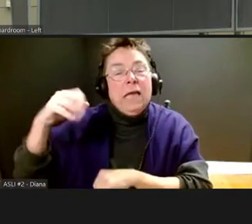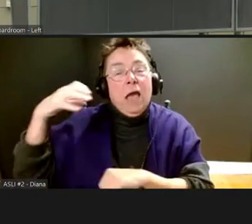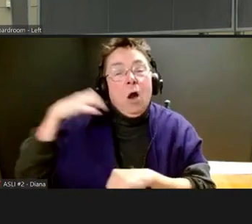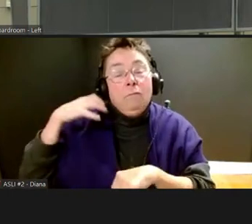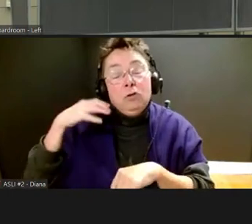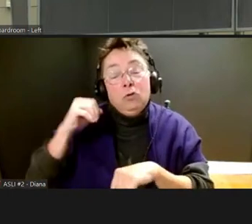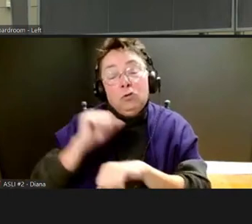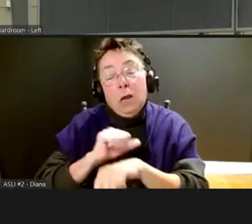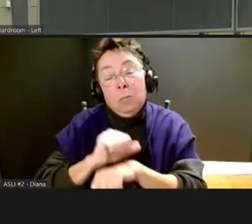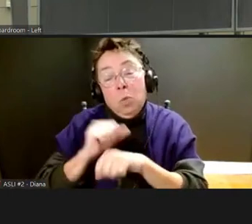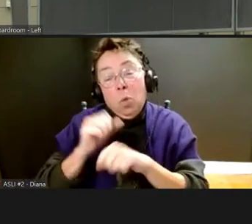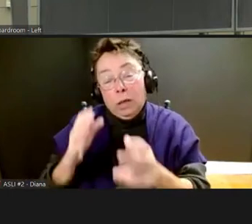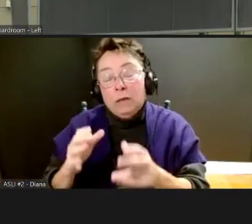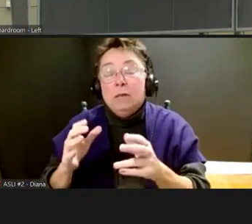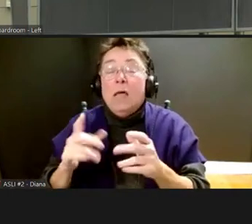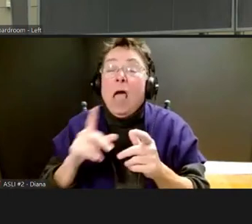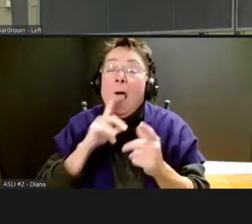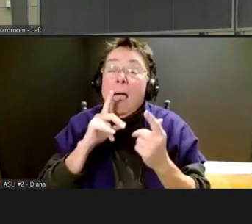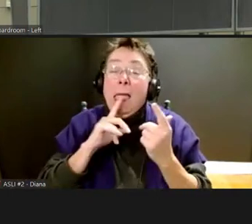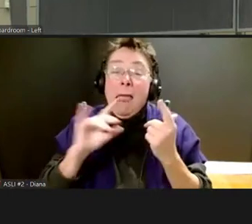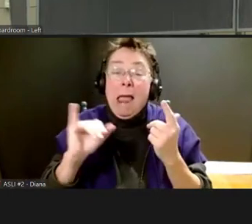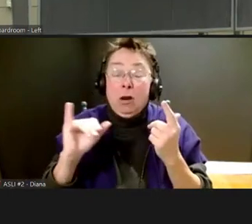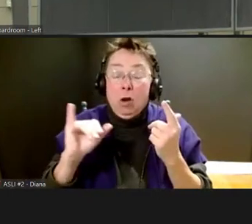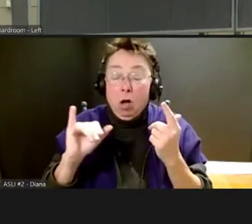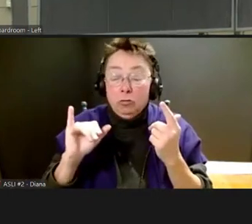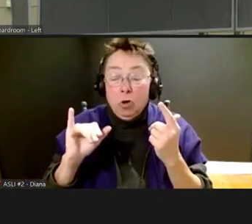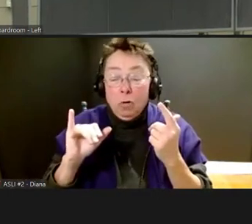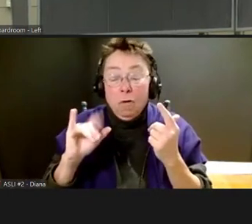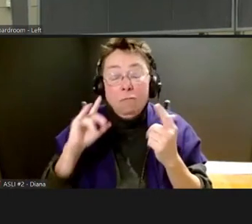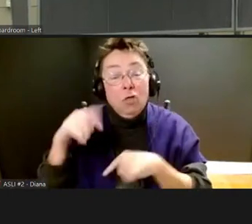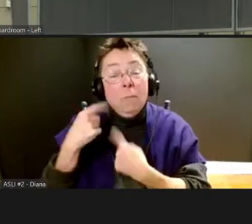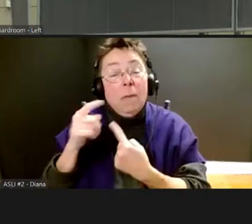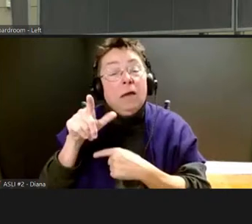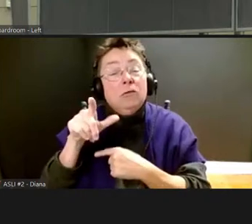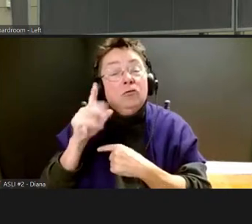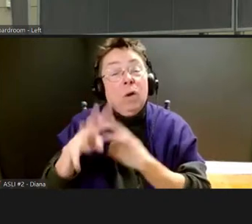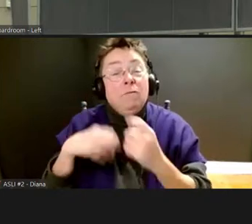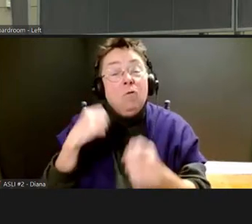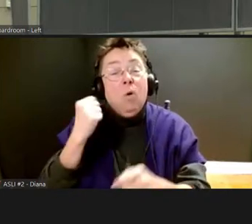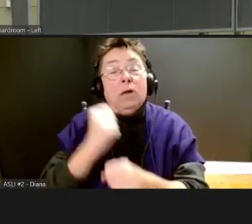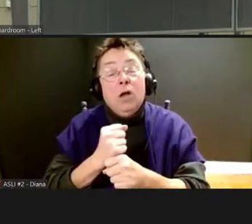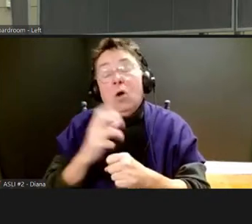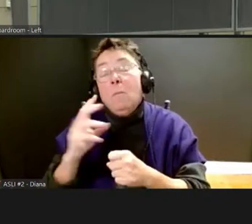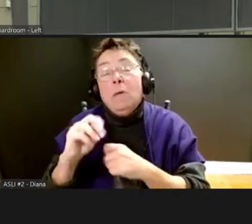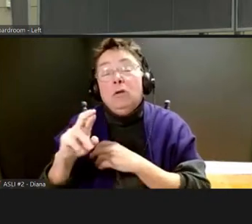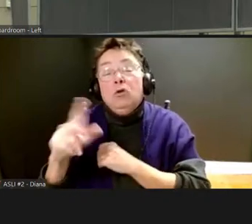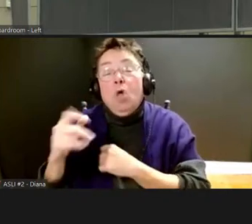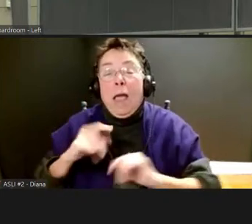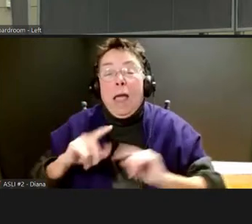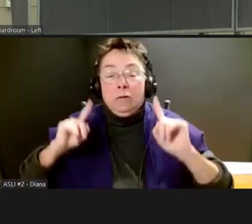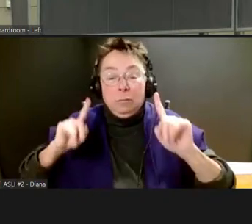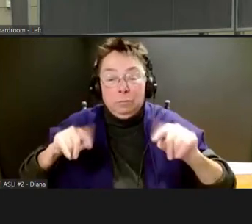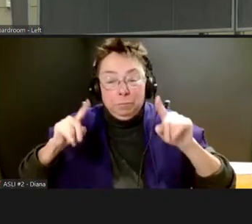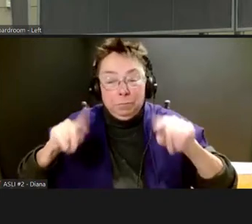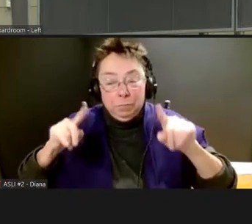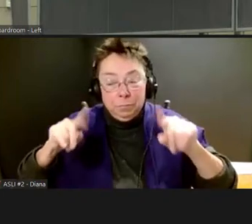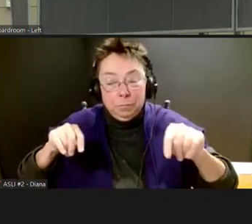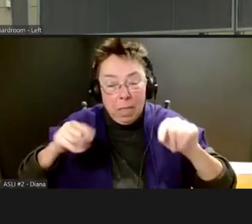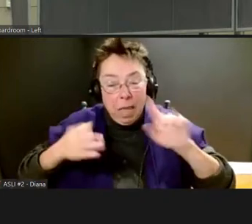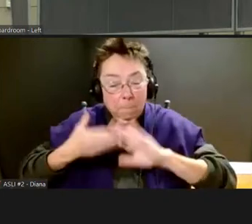employees. And whereas over the past 24 years, Mr. Longini has attended and